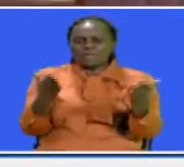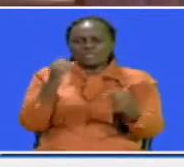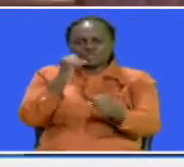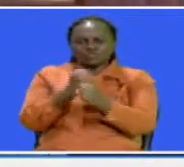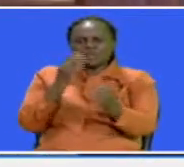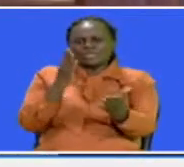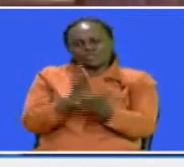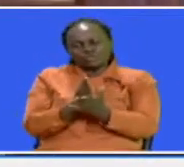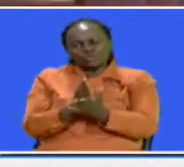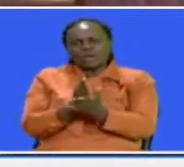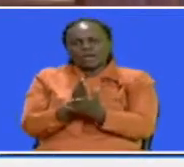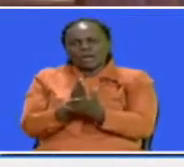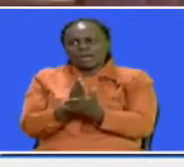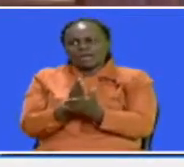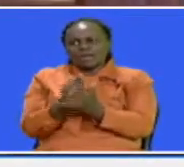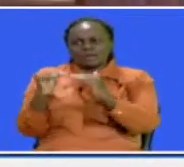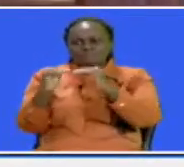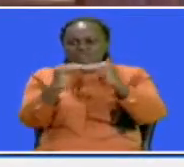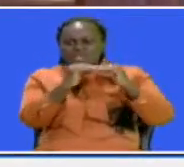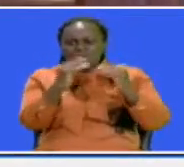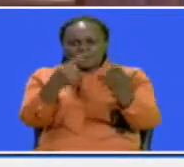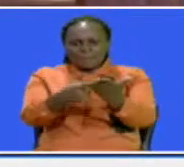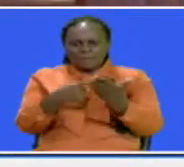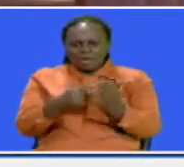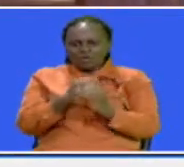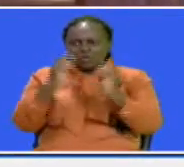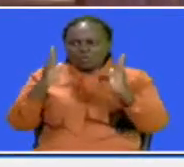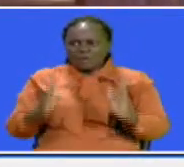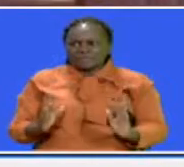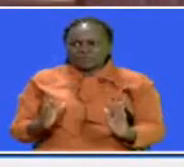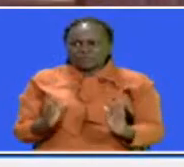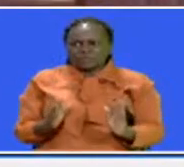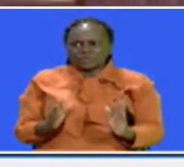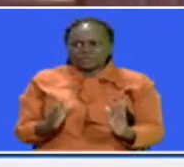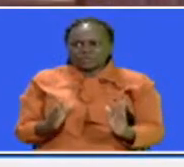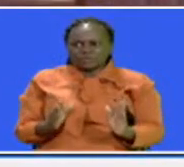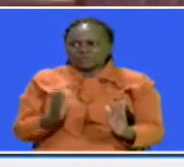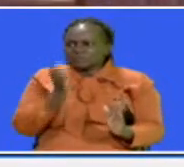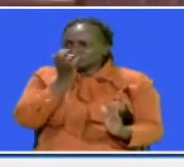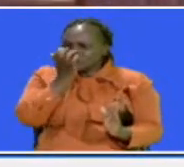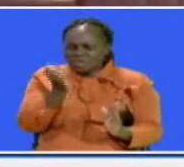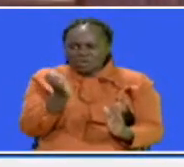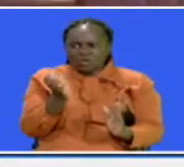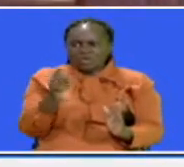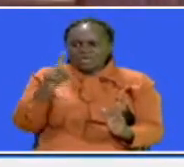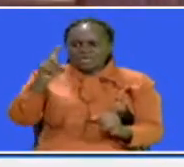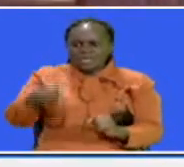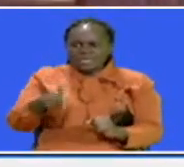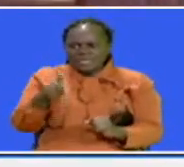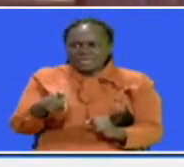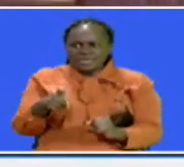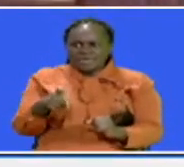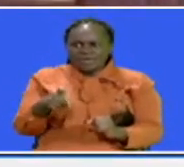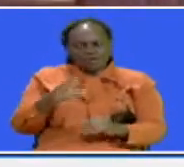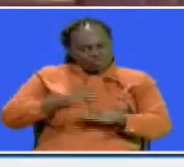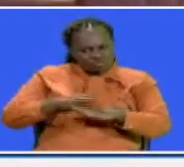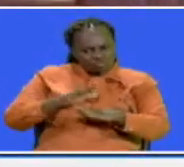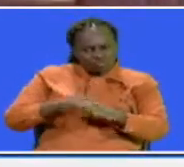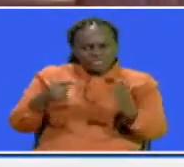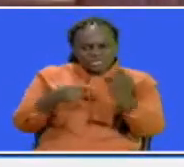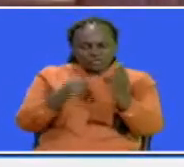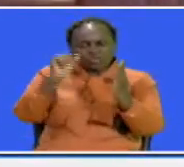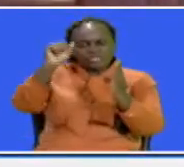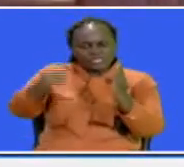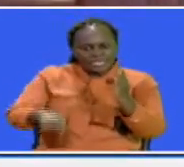ensure that at least it's a fair discussion. And none of us has ever disqualified the fact that we need to, even however good a technology